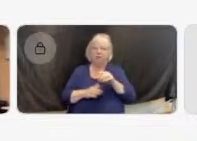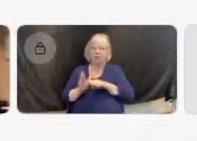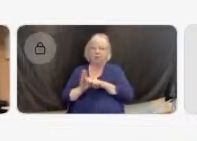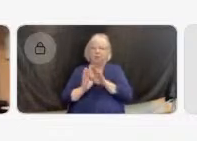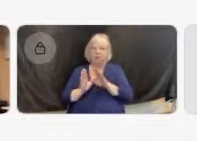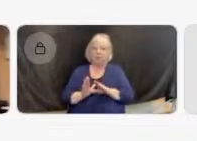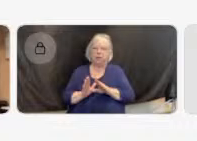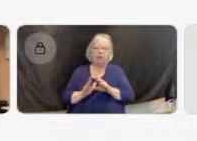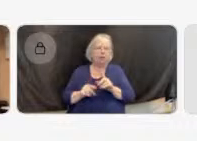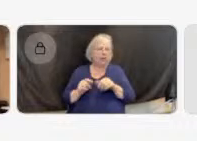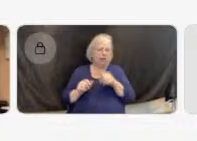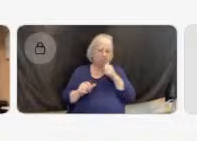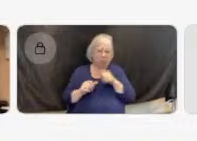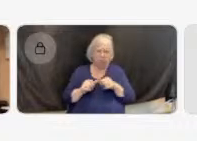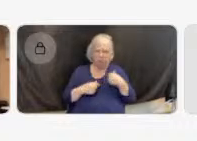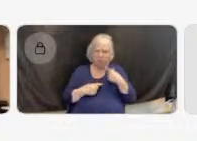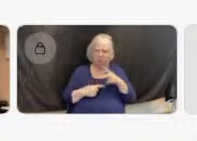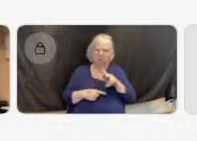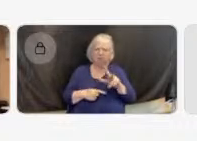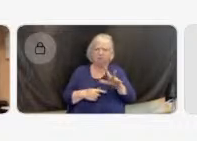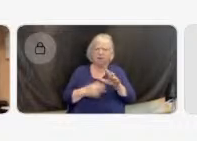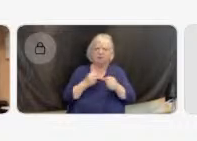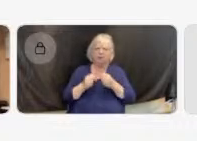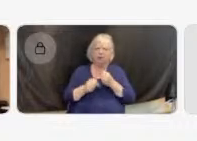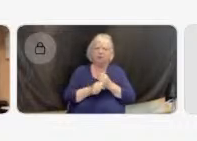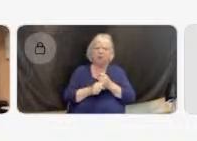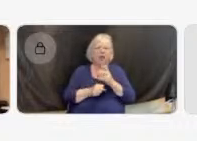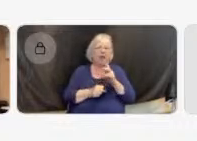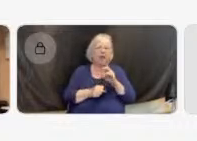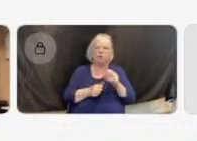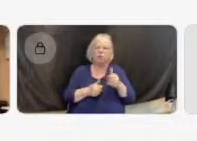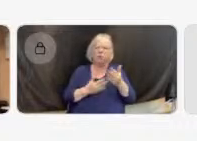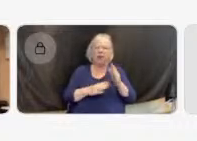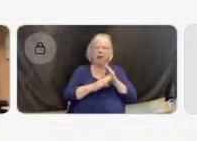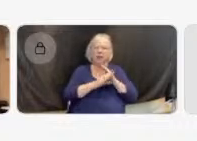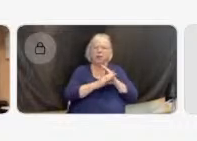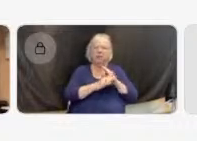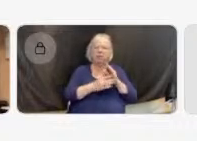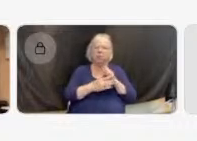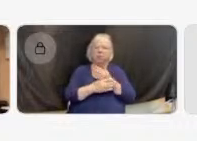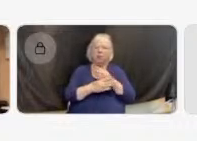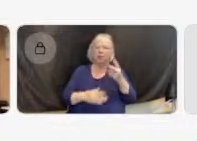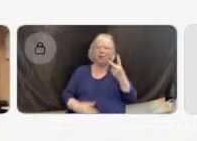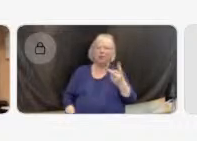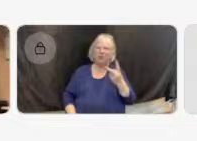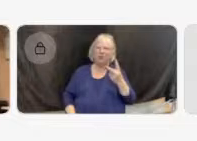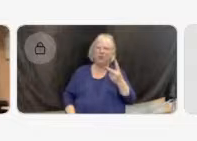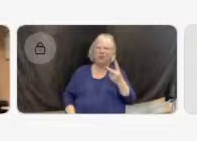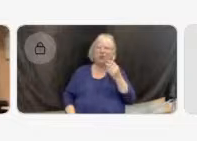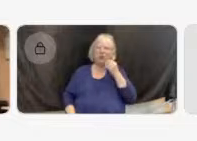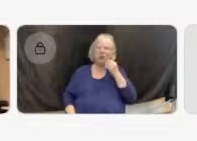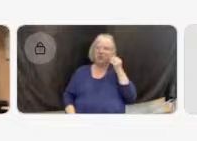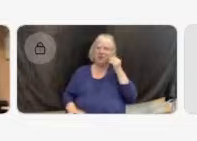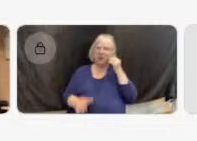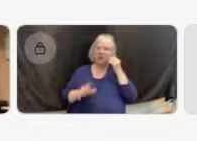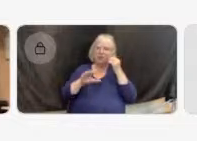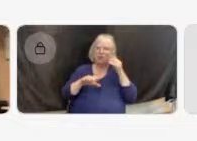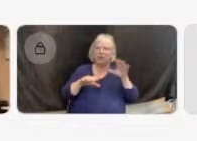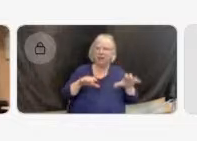And I can't remember in 35 years ever providing a buffer between 2 residential developments. But we